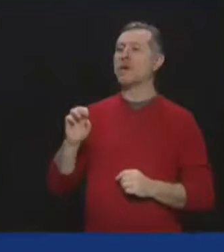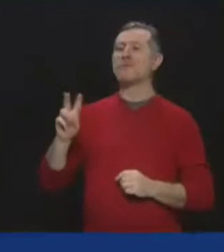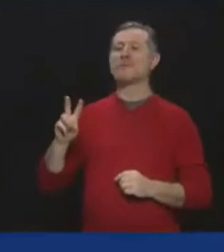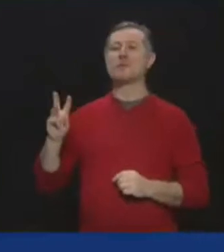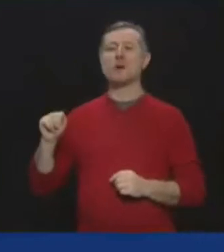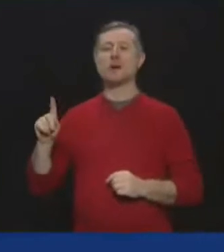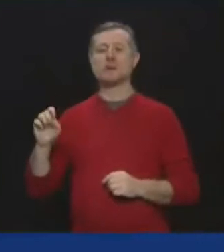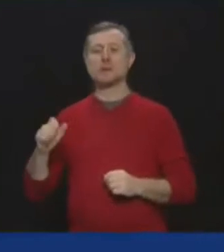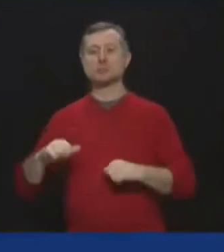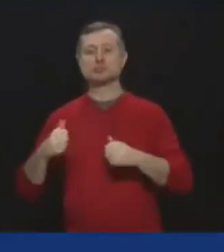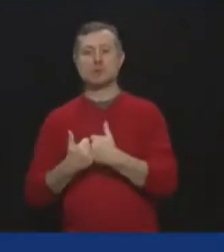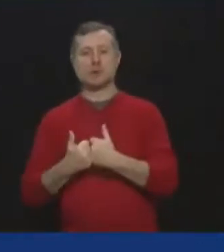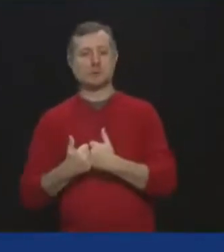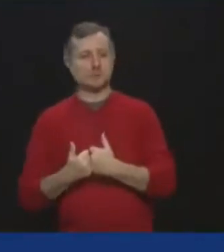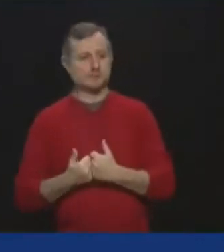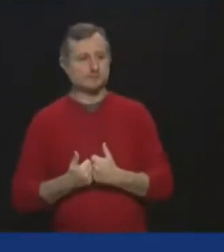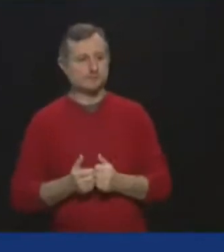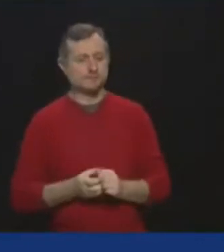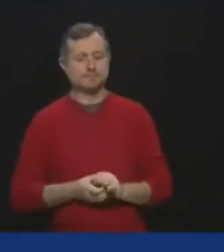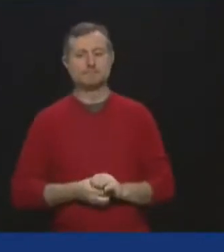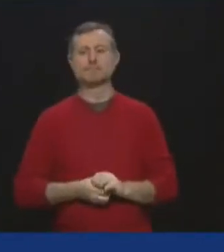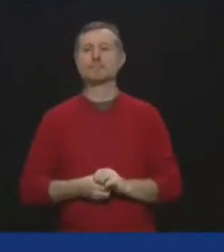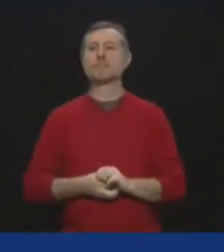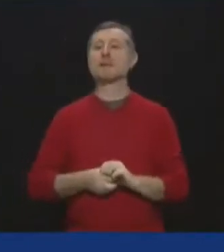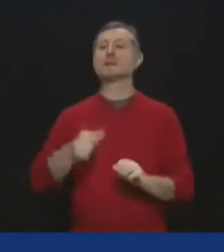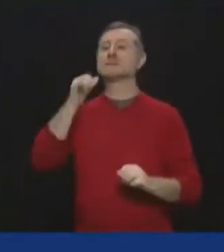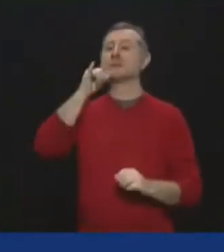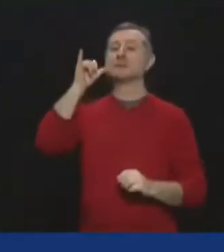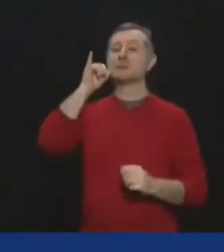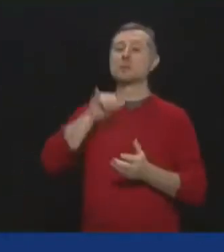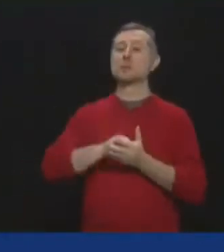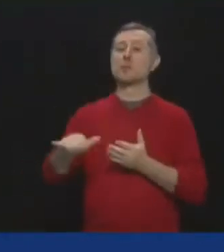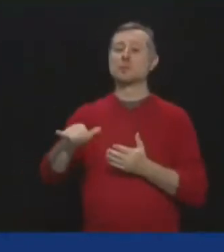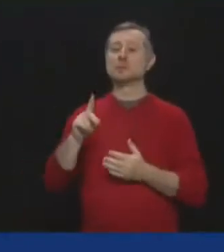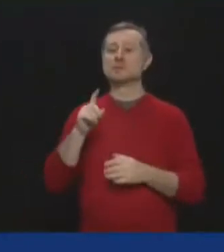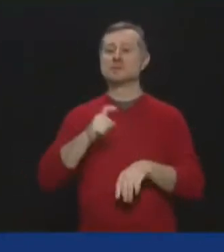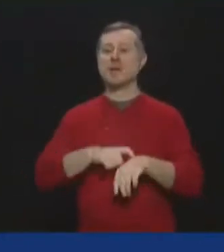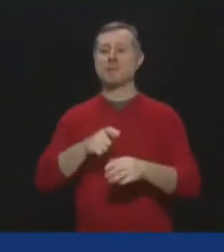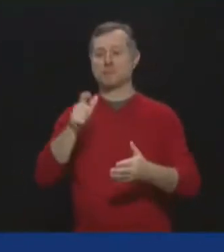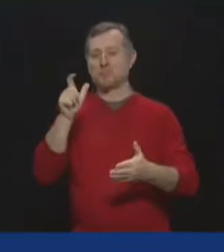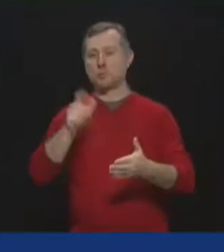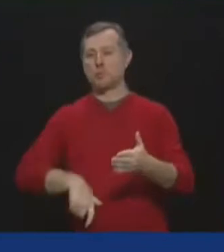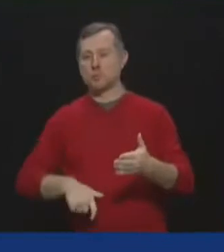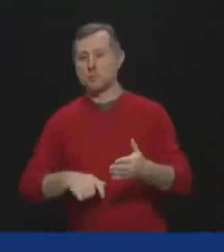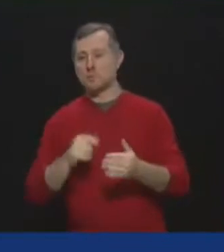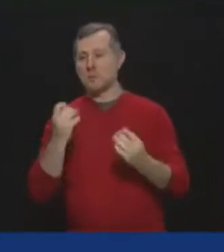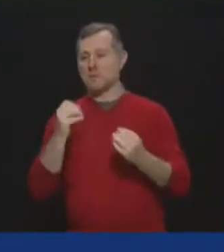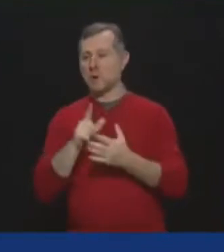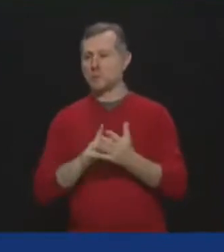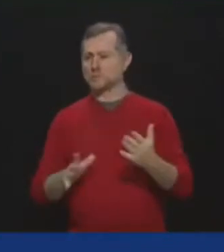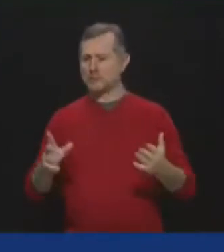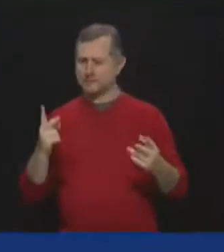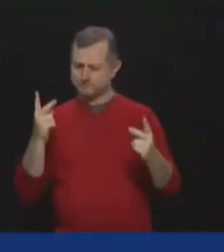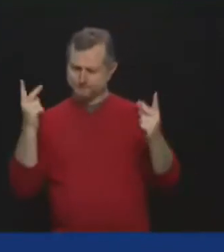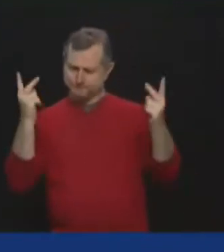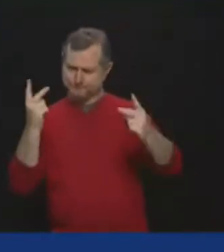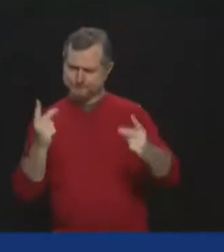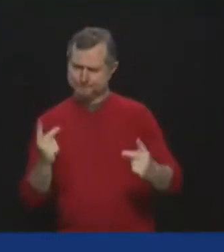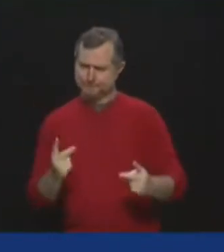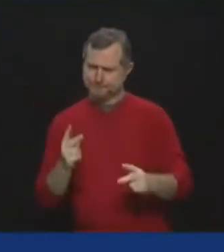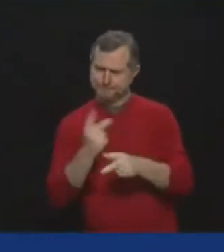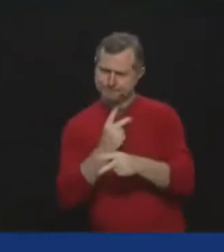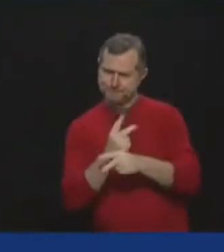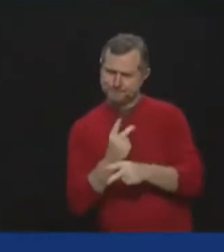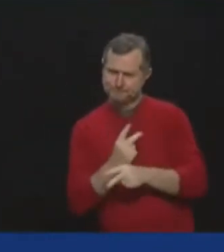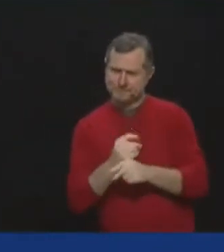lawyers all across the country. The New York Times had an article about it yesterday, who have spent their lives figuring out what lawsuit, what can I file to